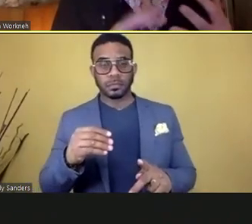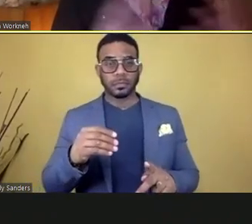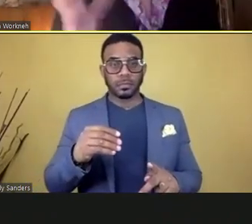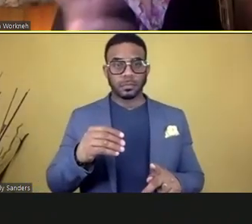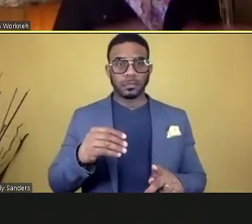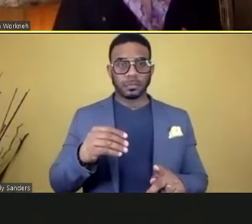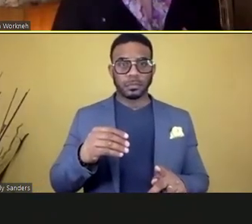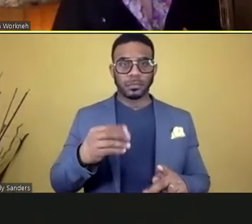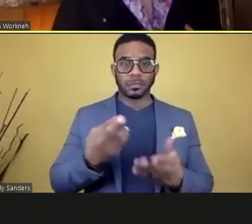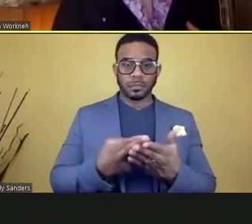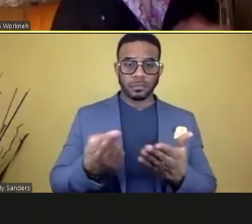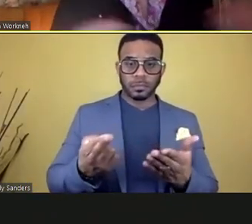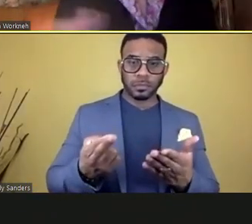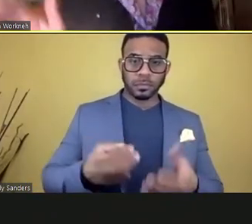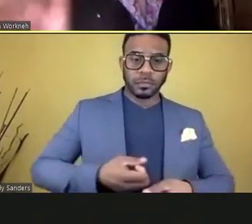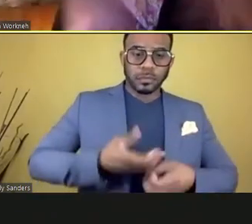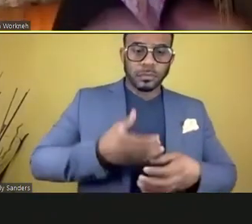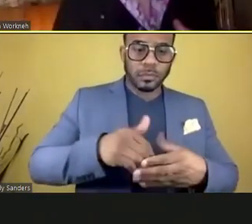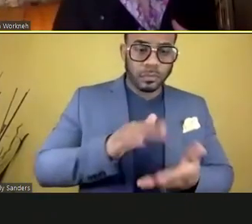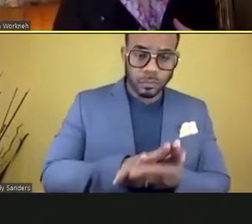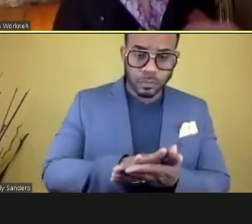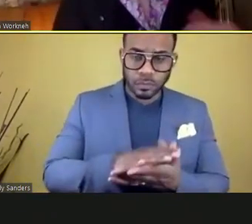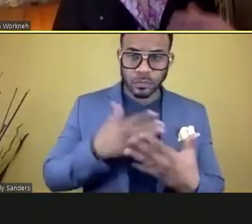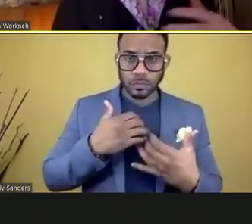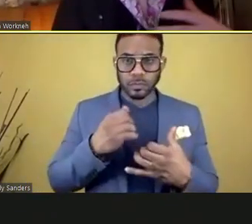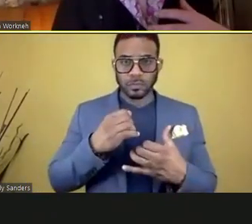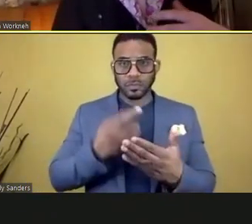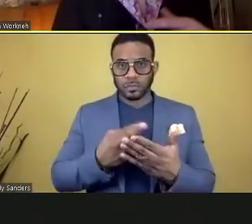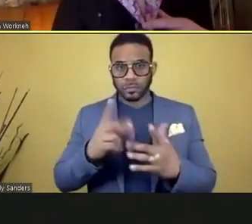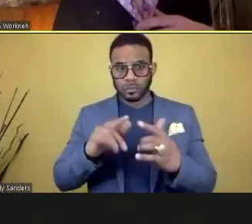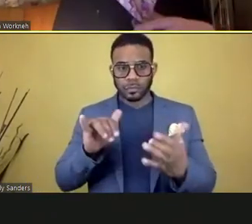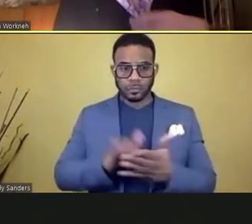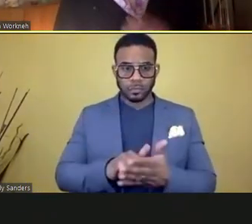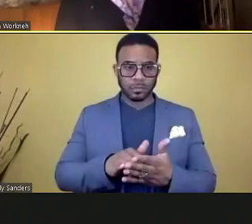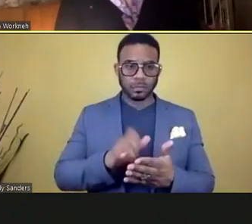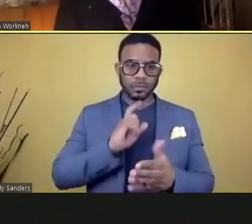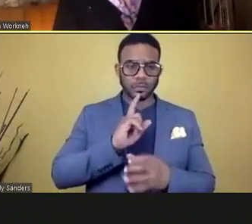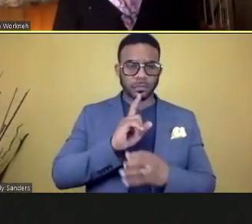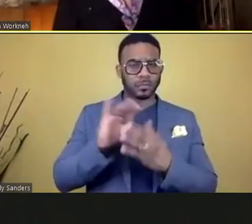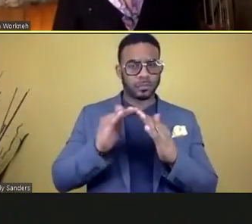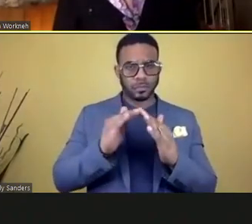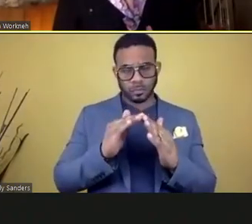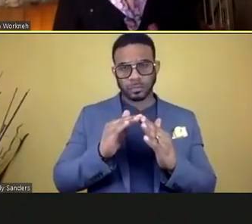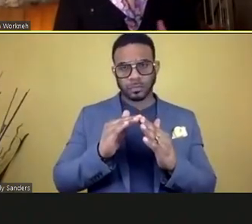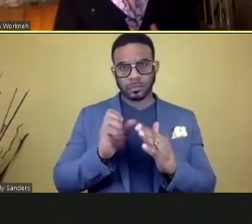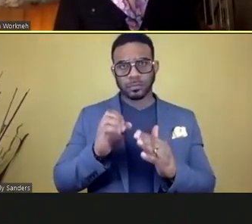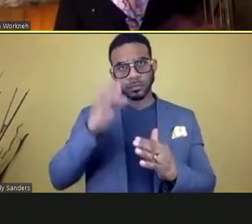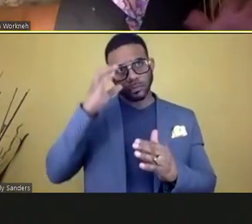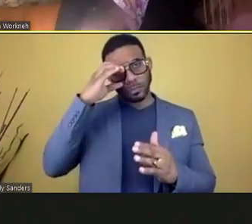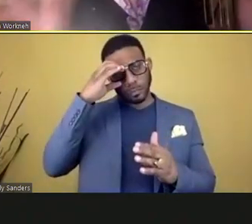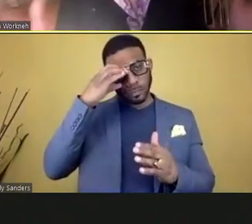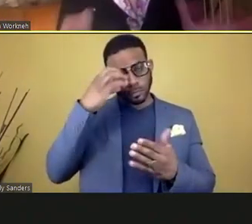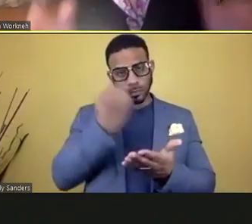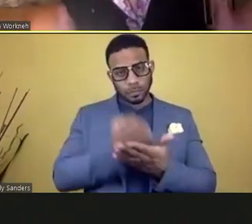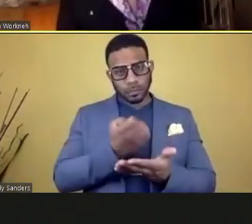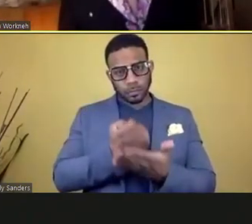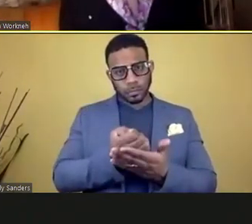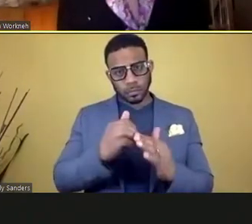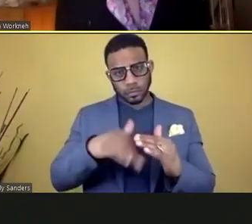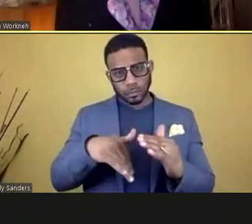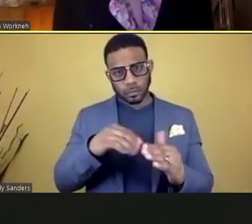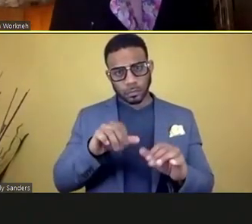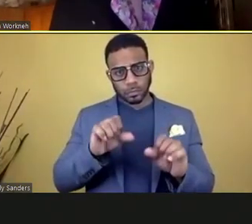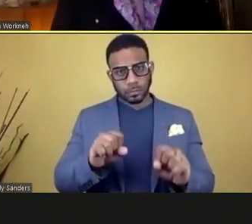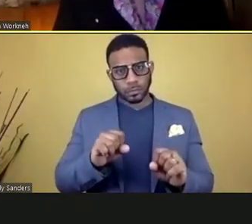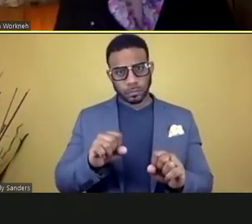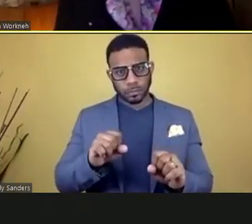of resources poured into school and health resources and things like that. It's a real community of economic lack and